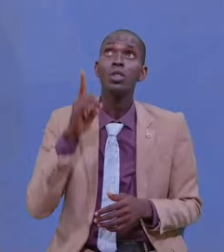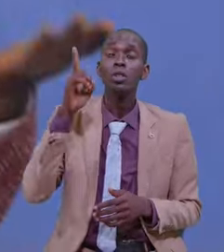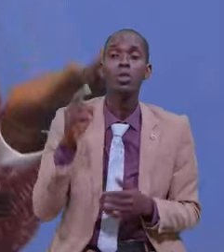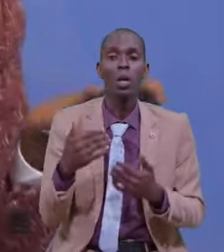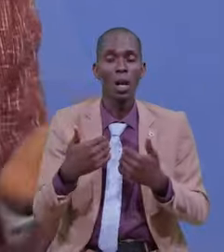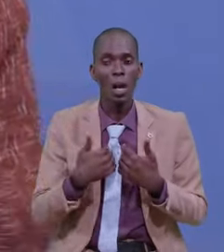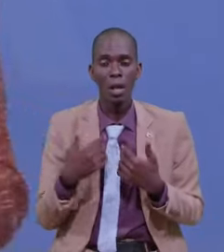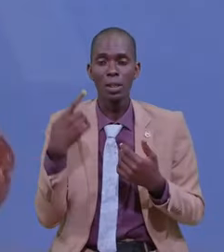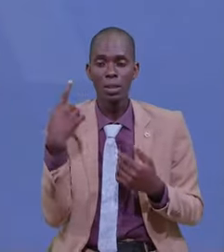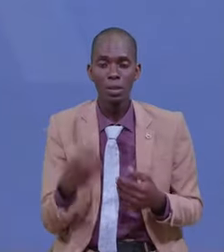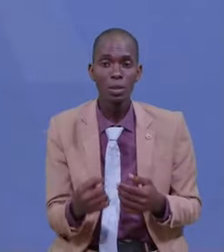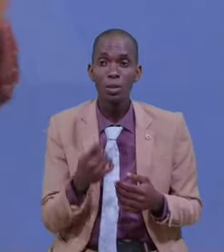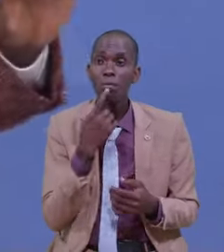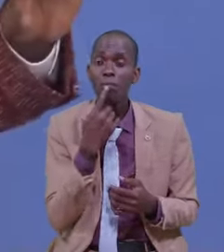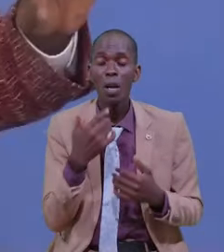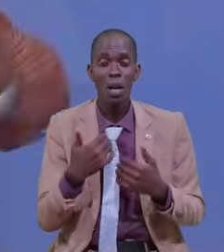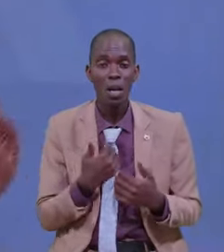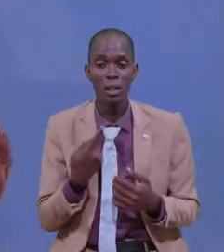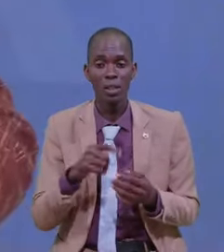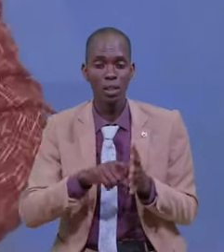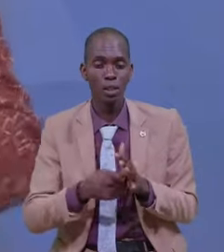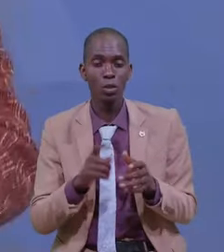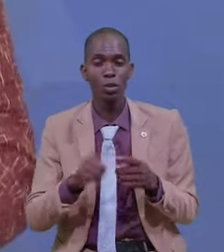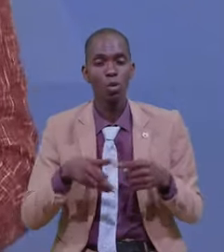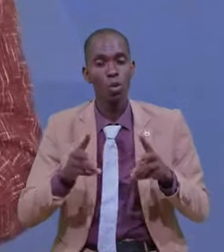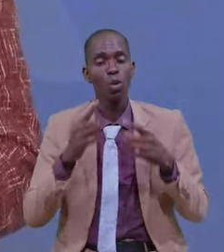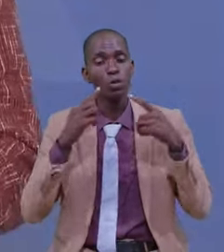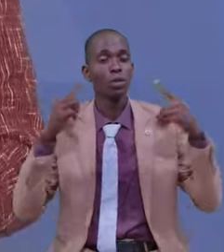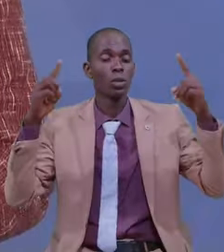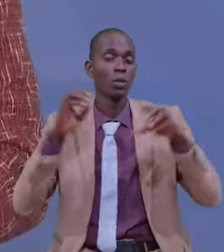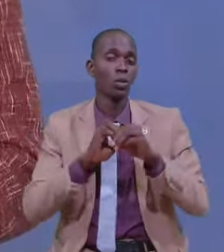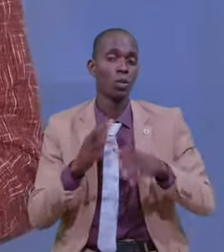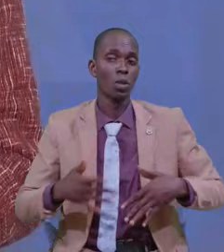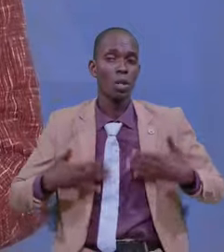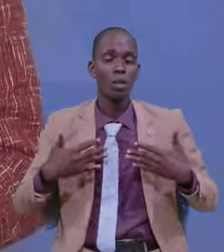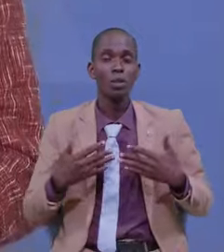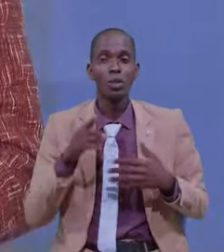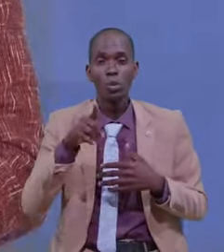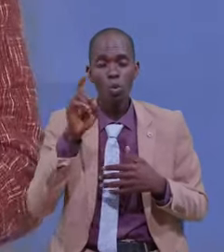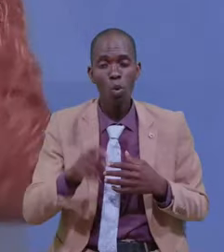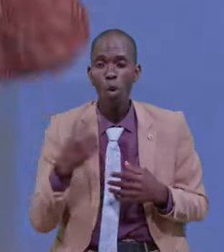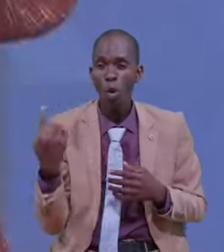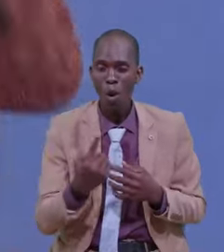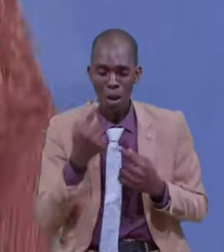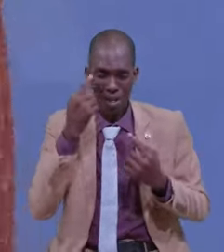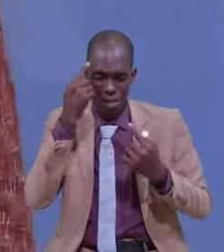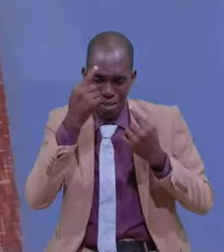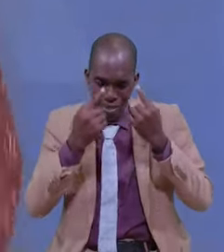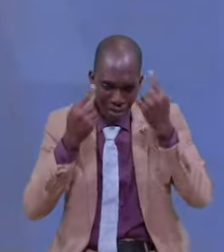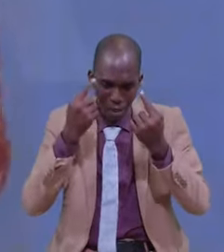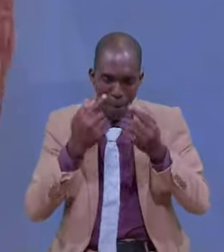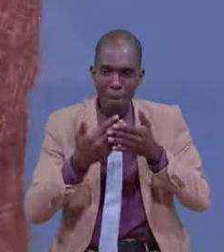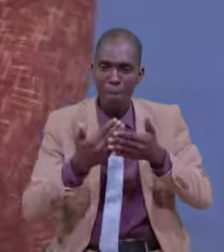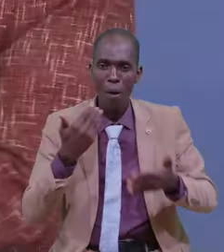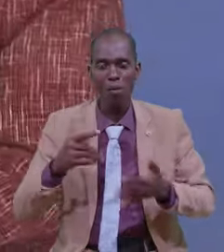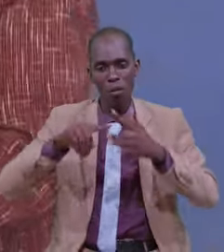hand. Mind your speech. All in life, think before you talk. Meditate.